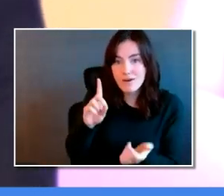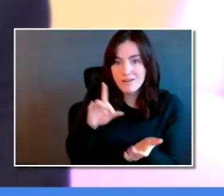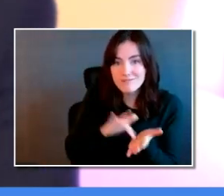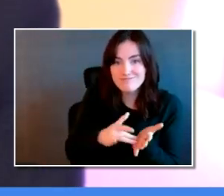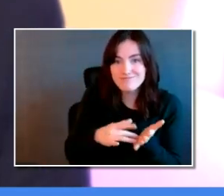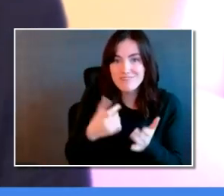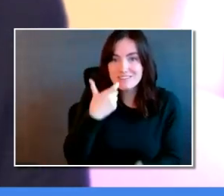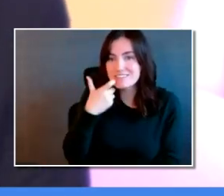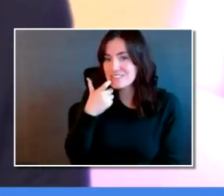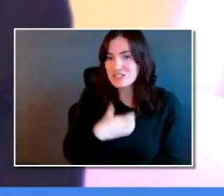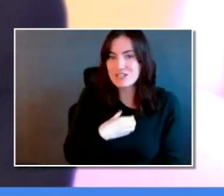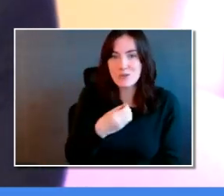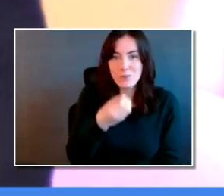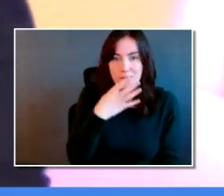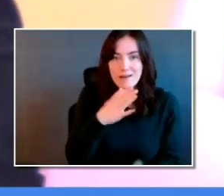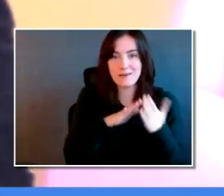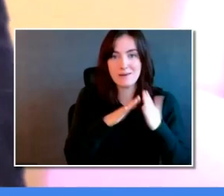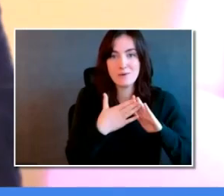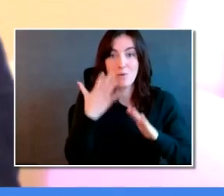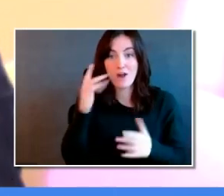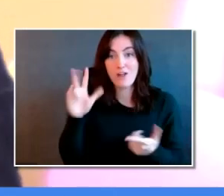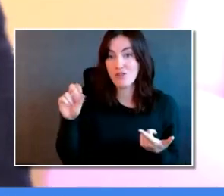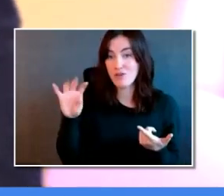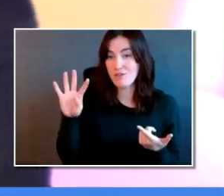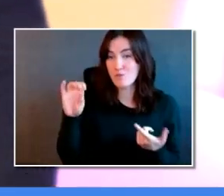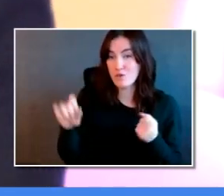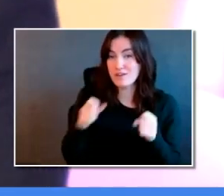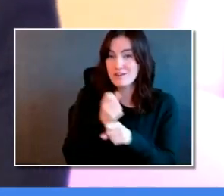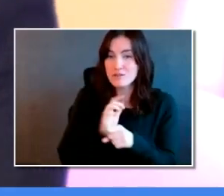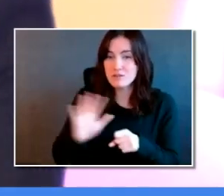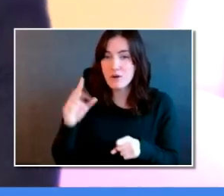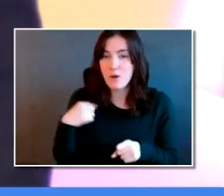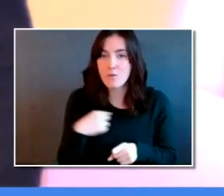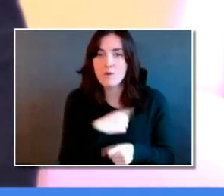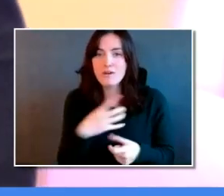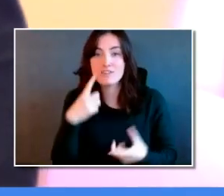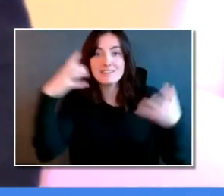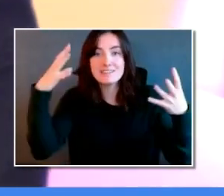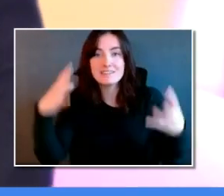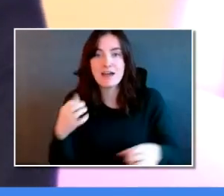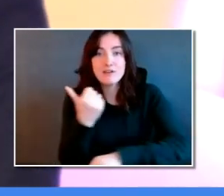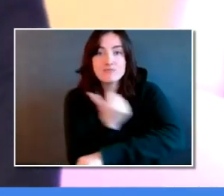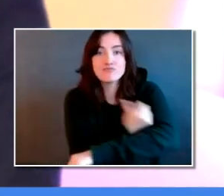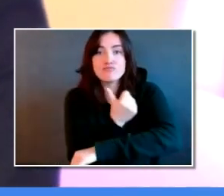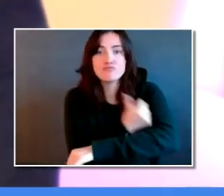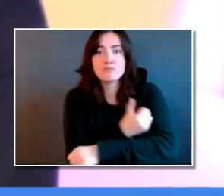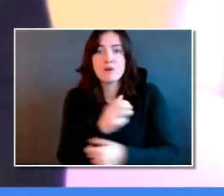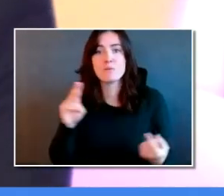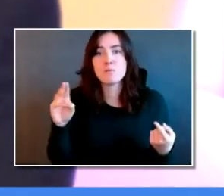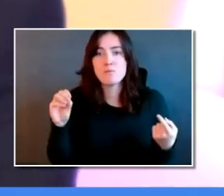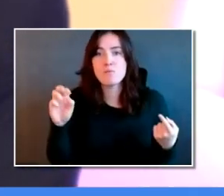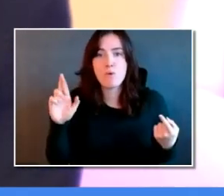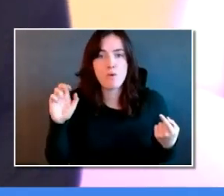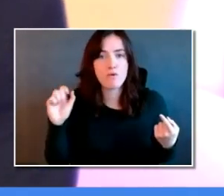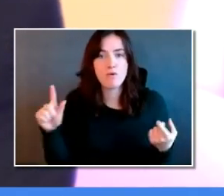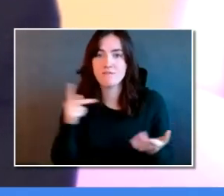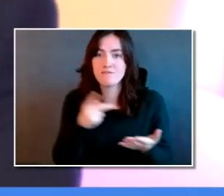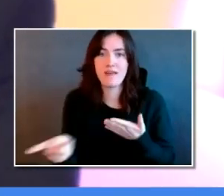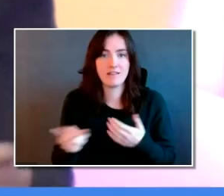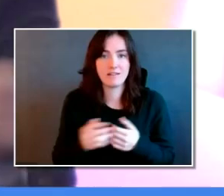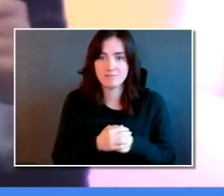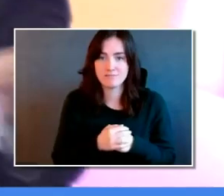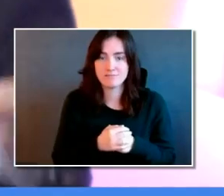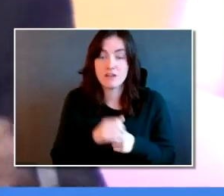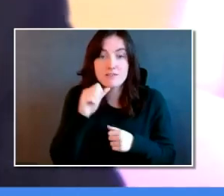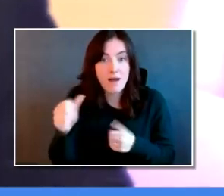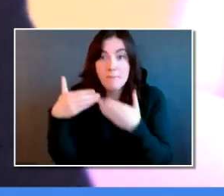Because 30 years ago, 40 years ago, we decided that drug use was a moral failing. Not a public health problem,